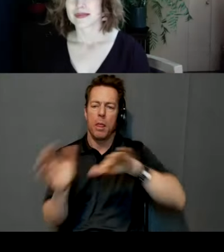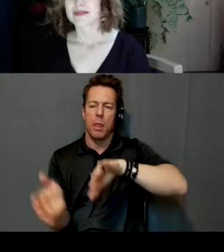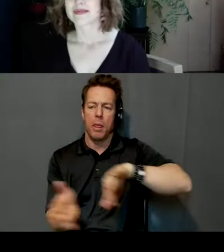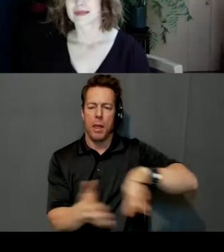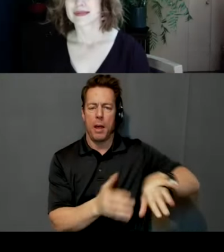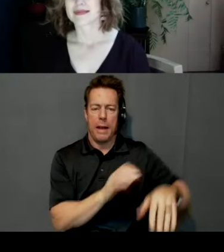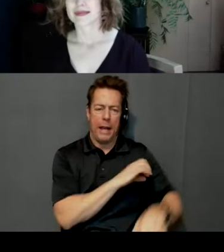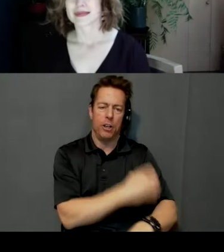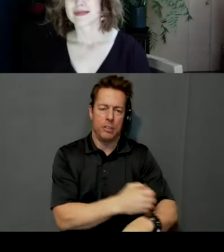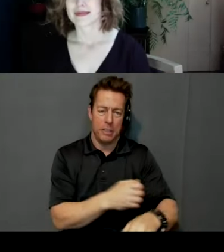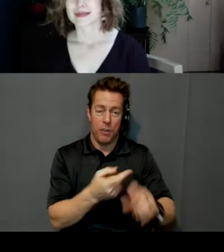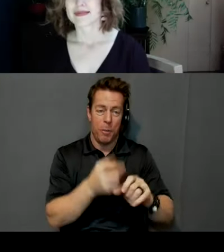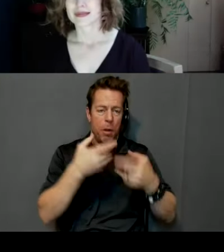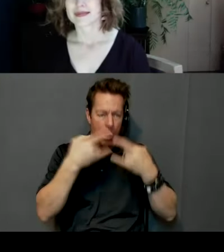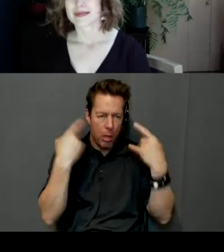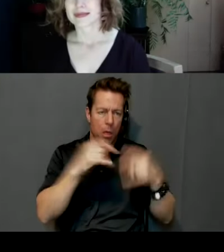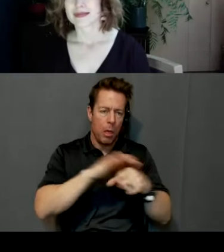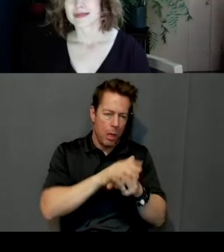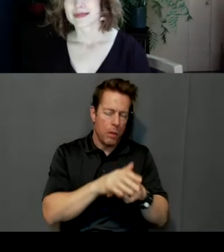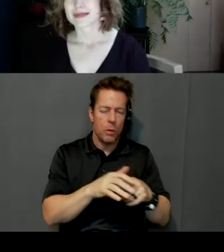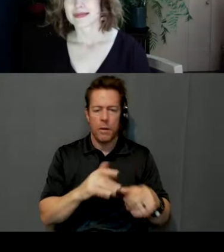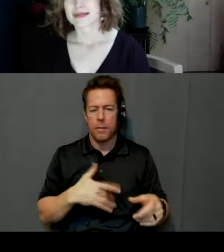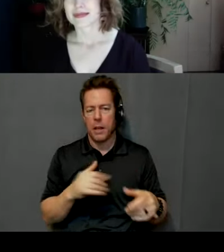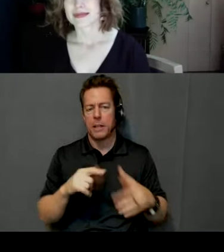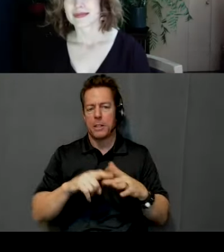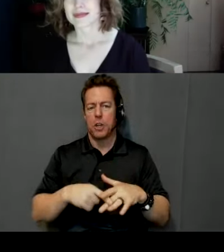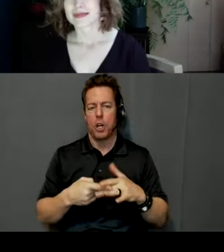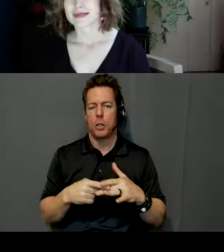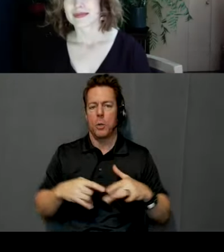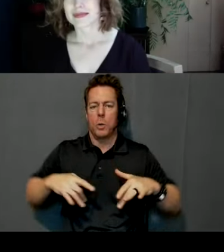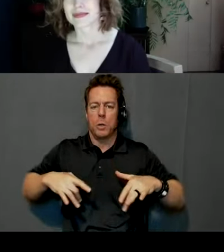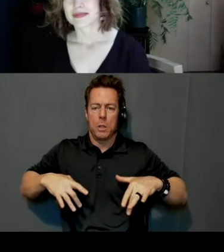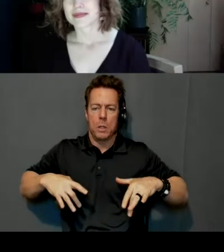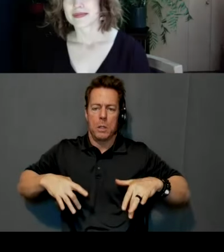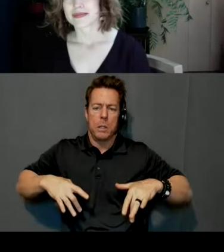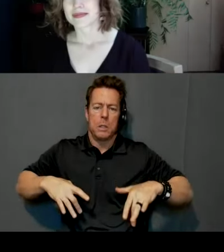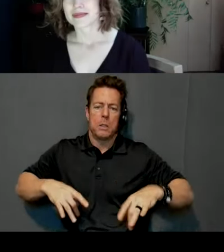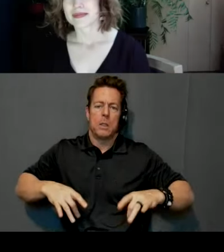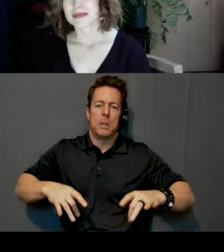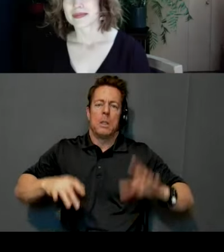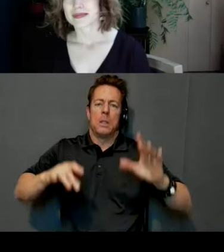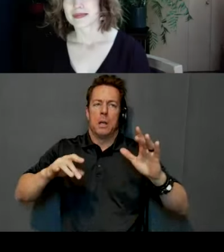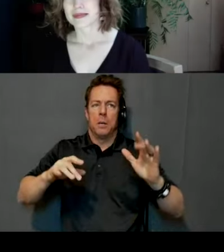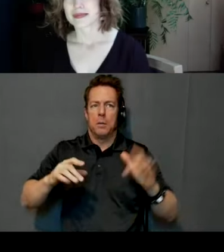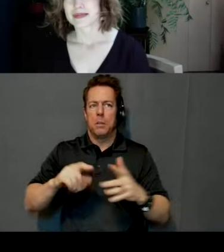energy. And I just feel like it's starting to like, I don't know, make me feel like